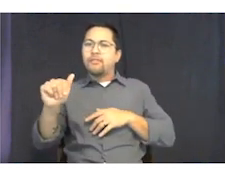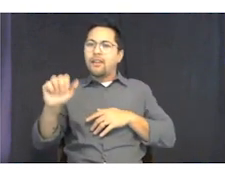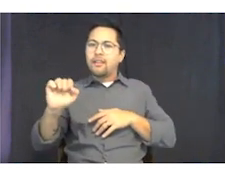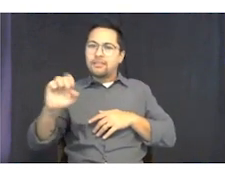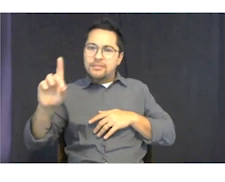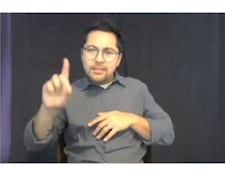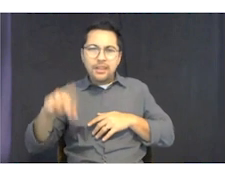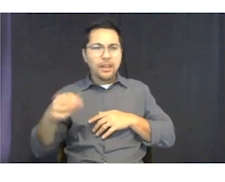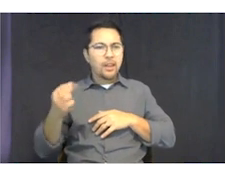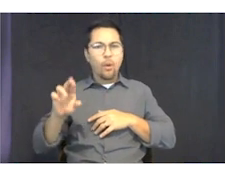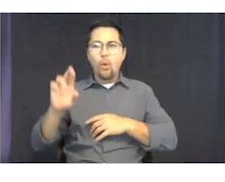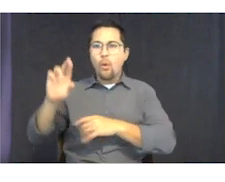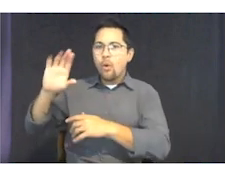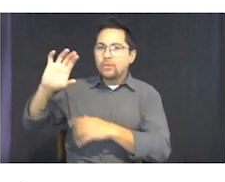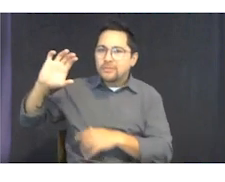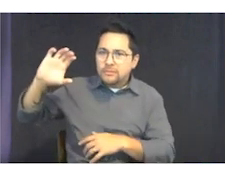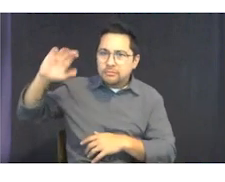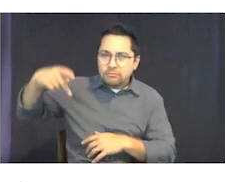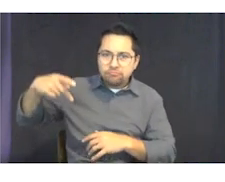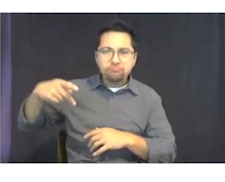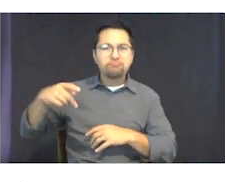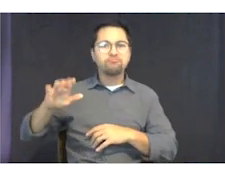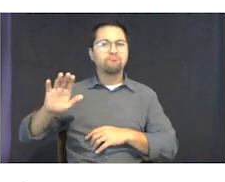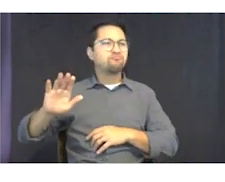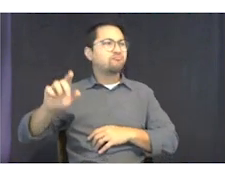diagnosis of cerebral palsy, okay?